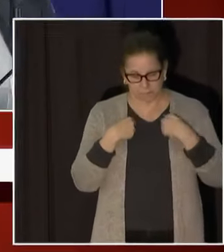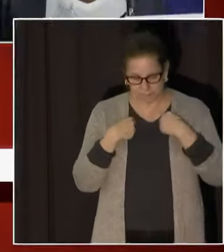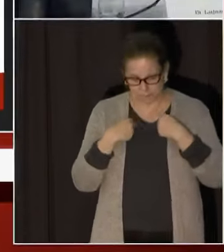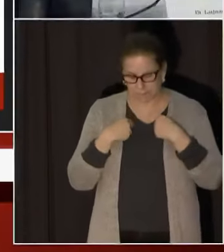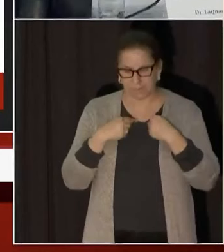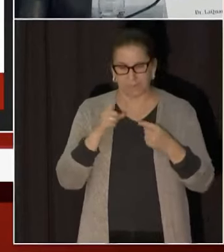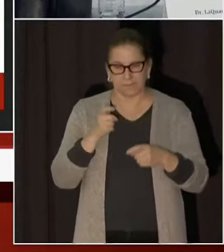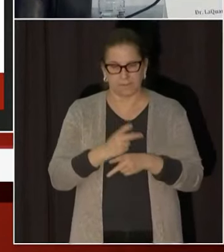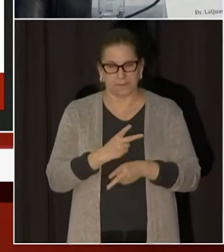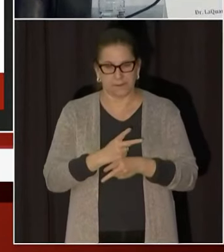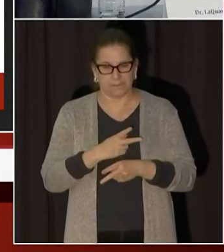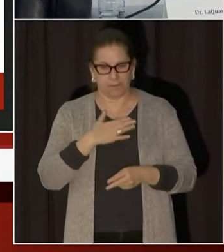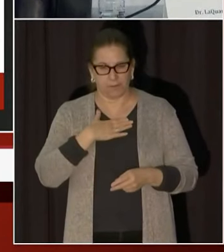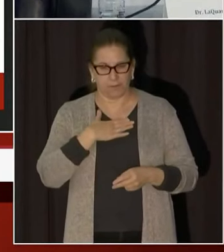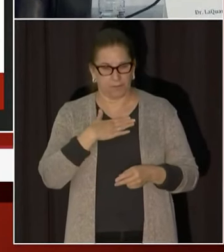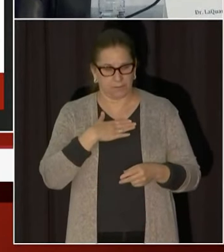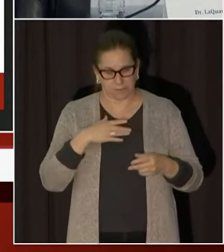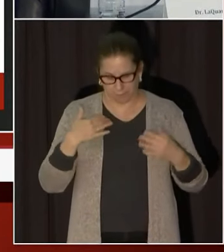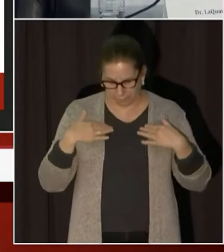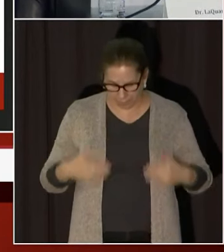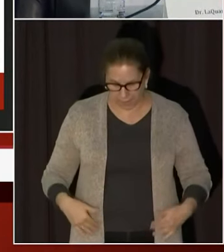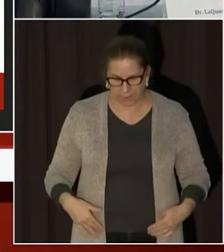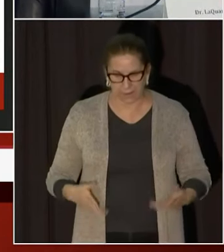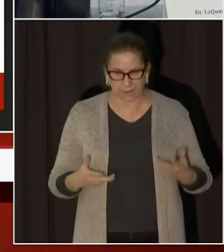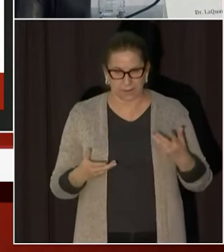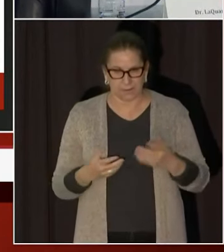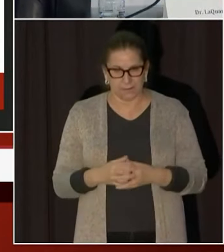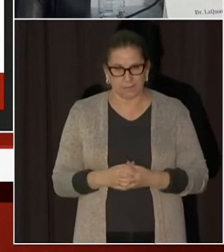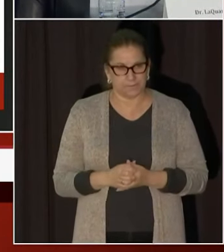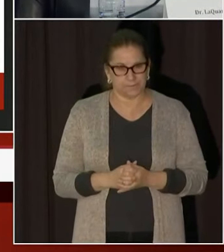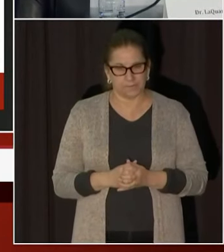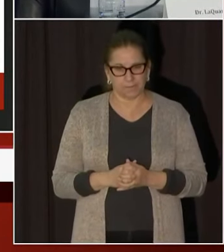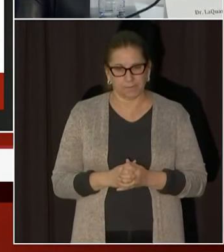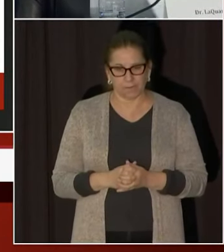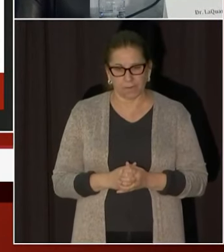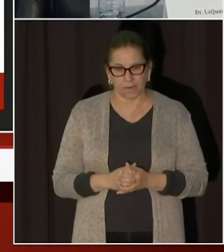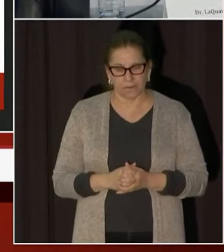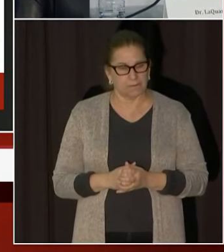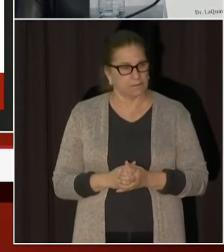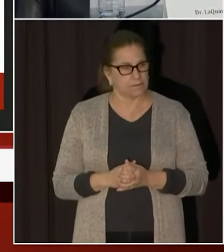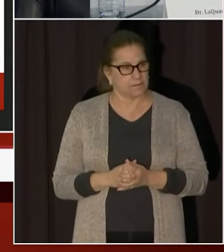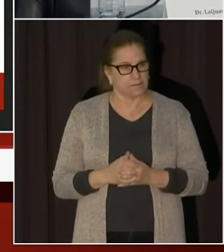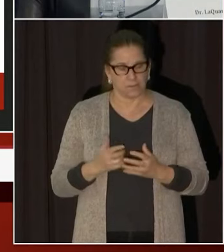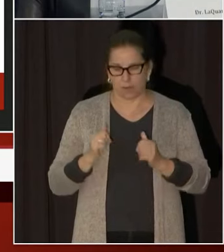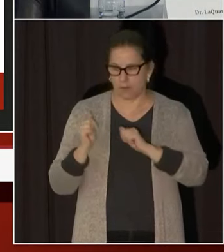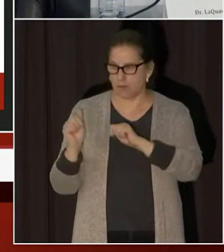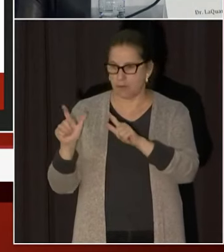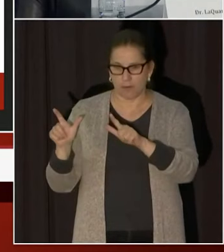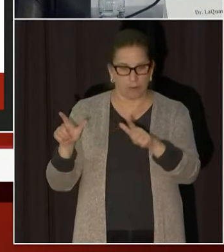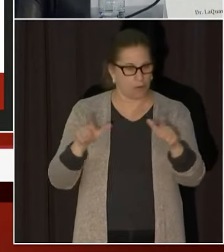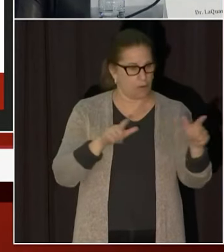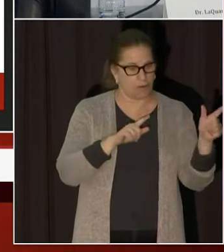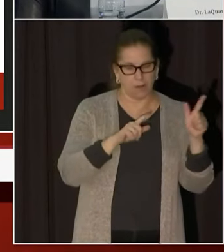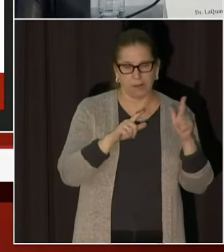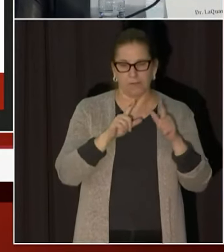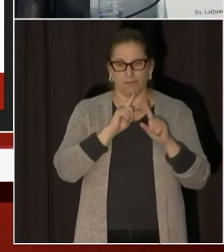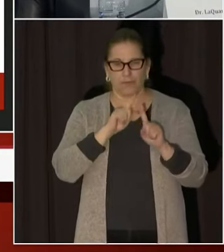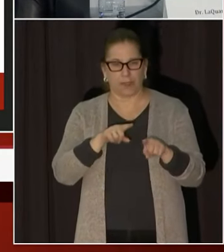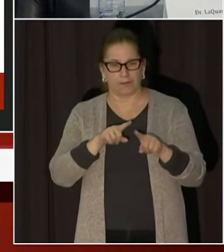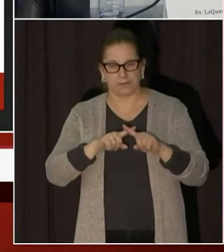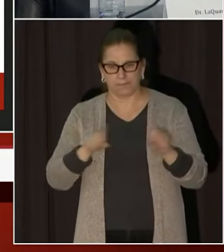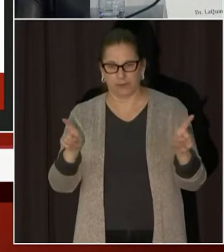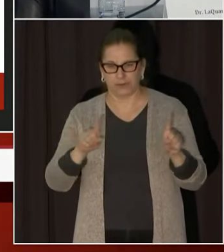manifests itself in different individuals. And so initially when we first started having these conversations, we were very focused on